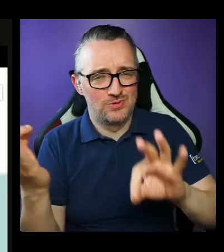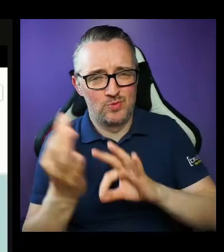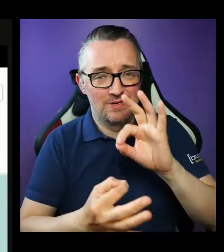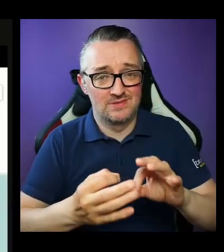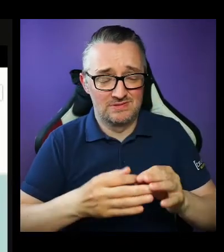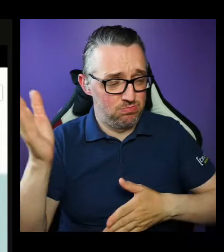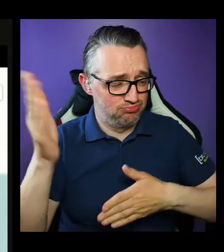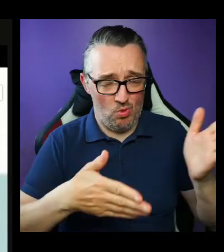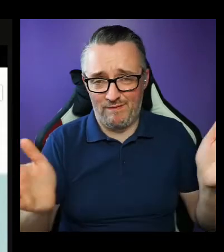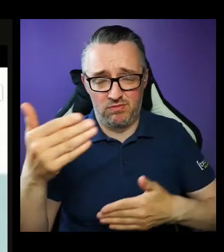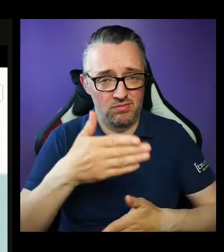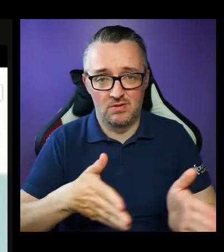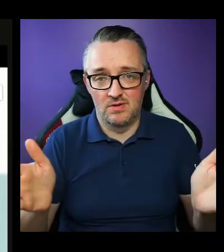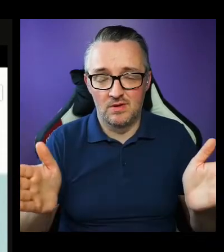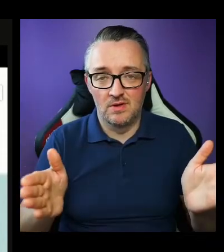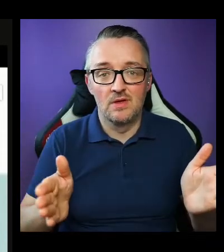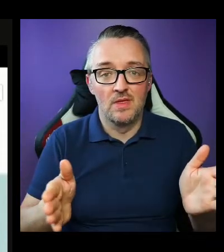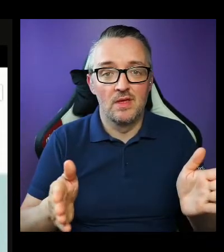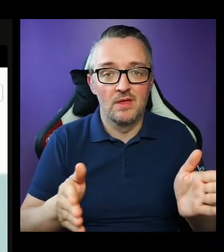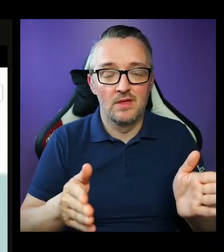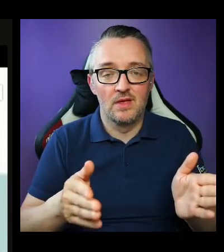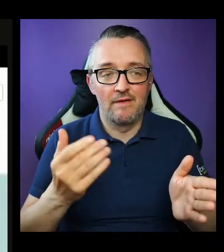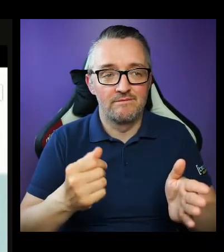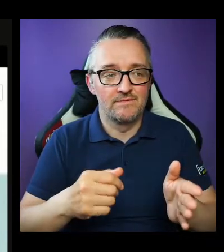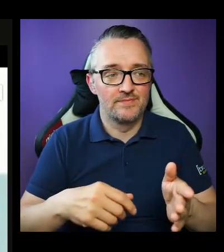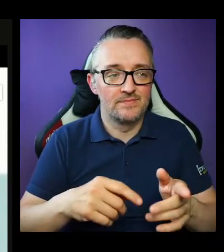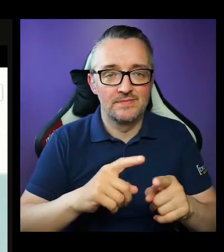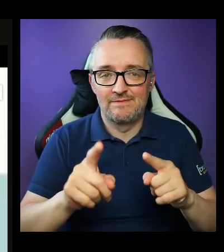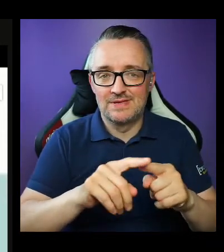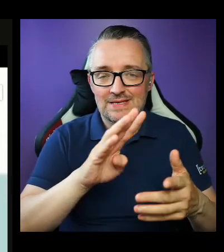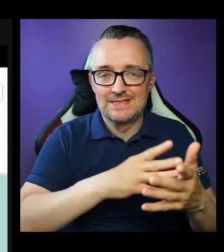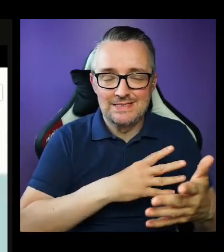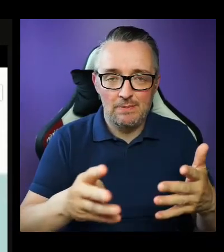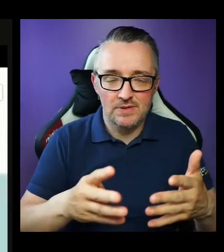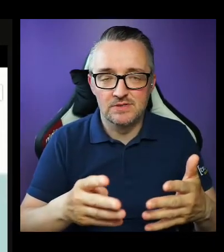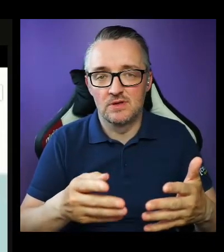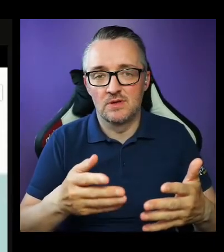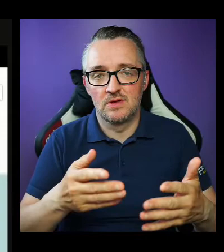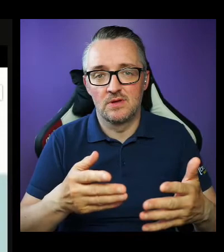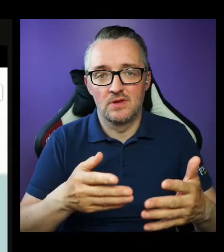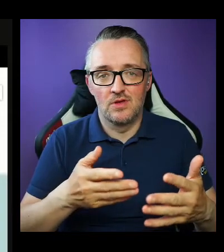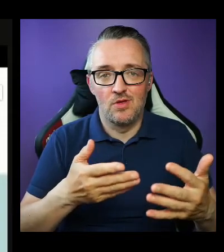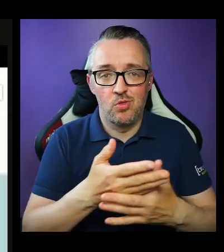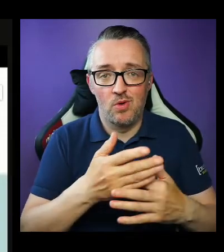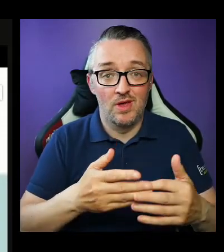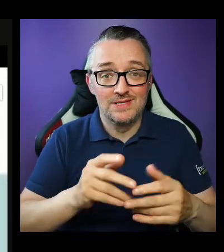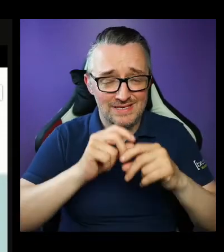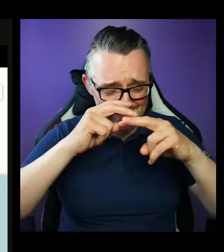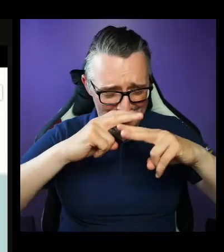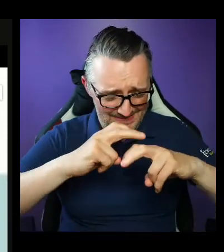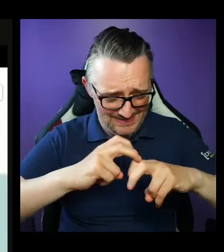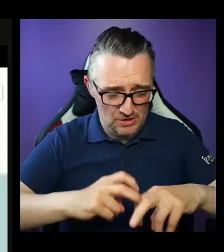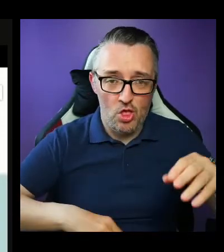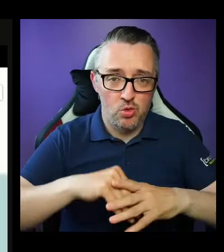over the place, we were scanning tables as well, which is like going through the whole database. Of course, it can